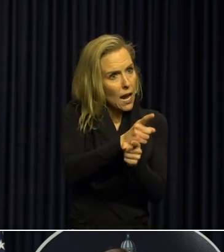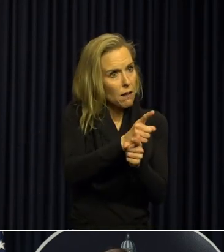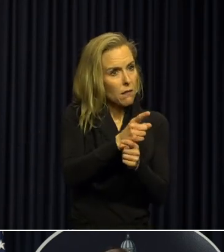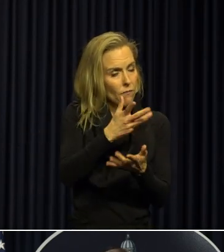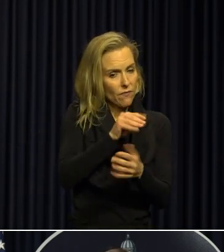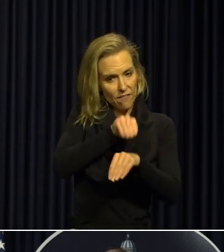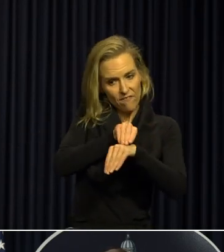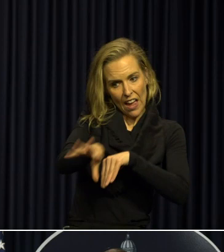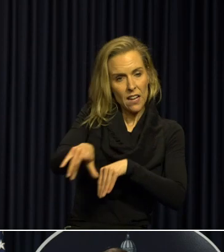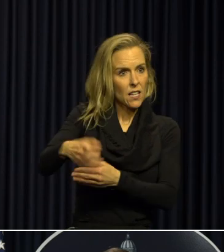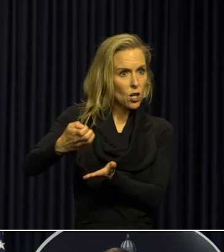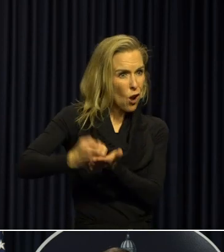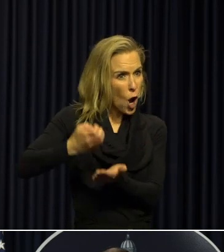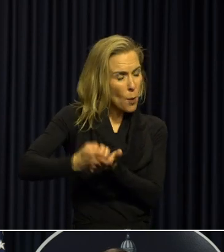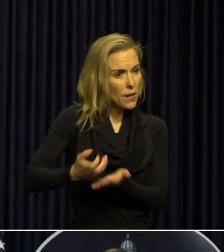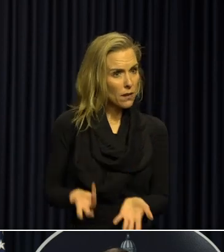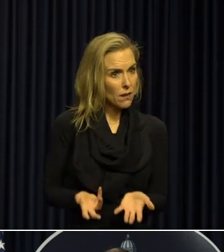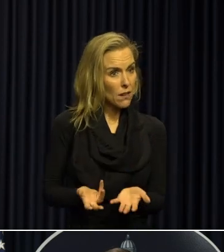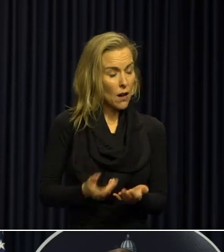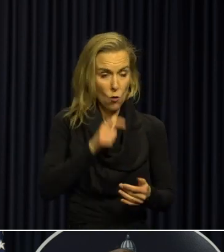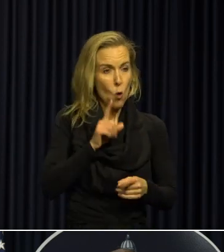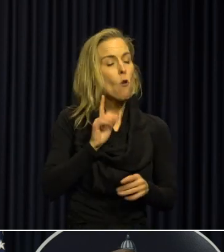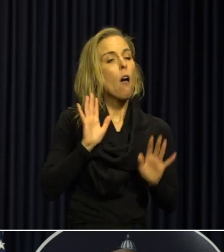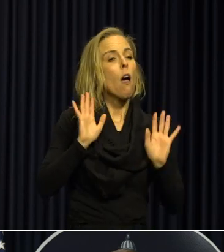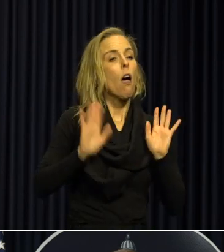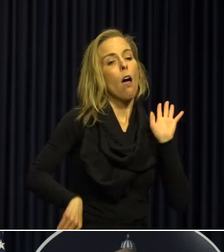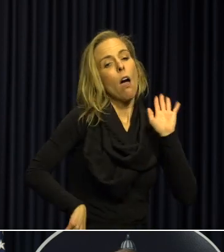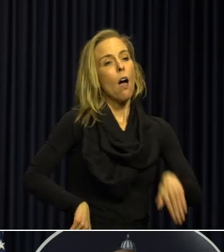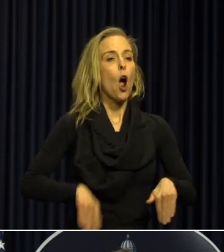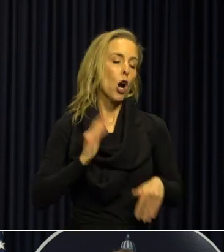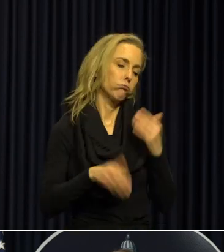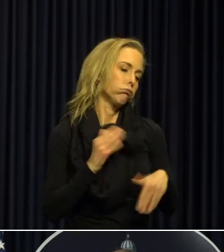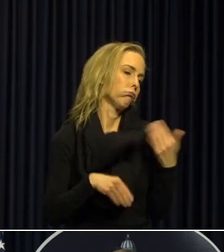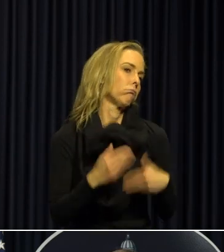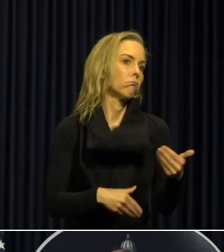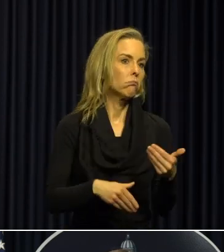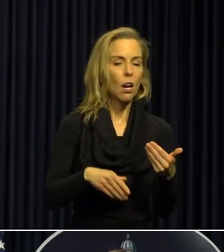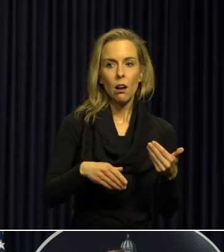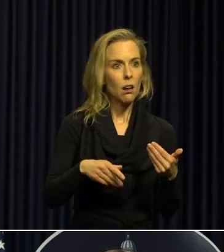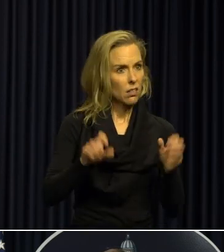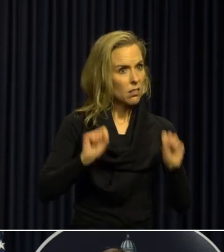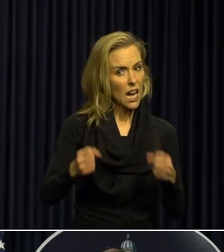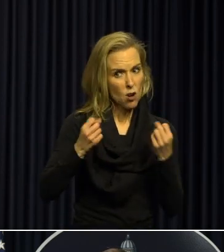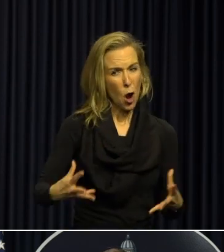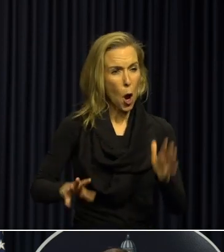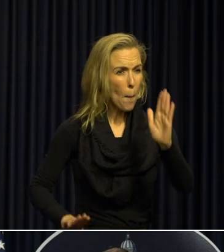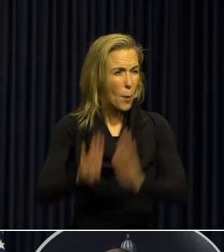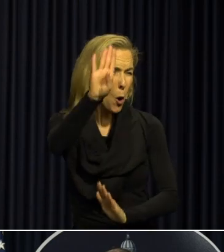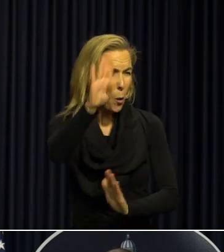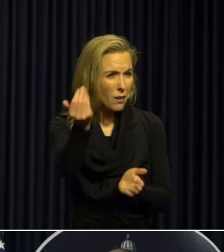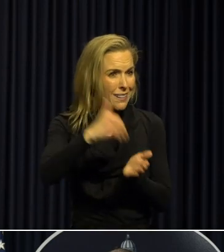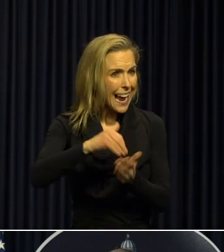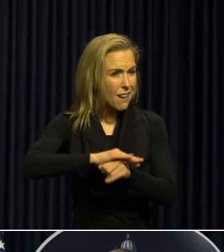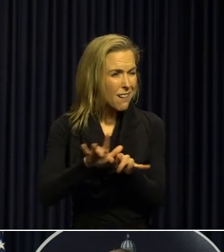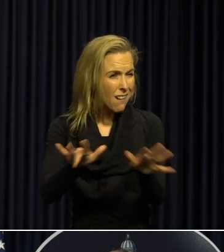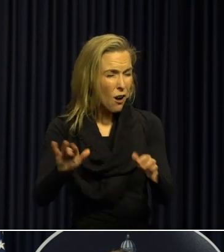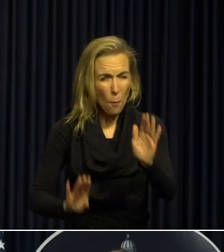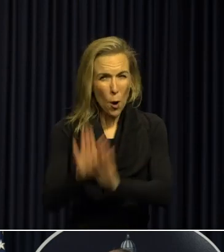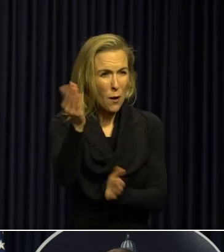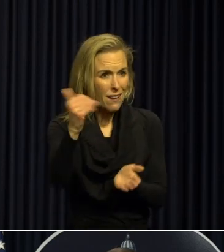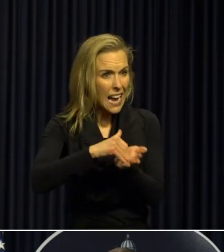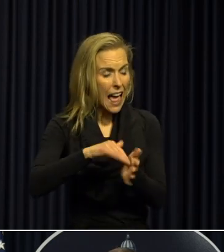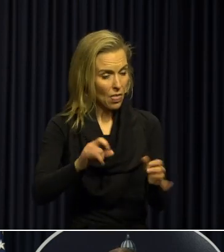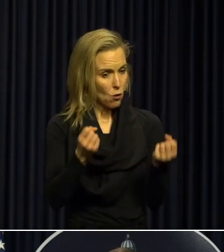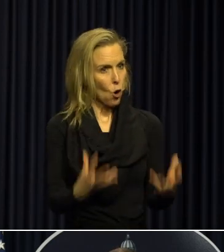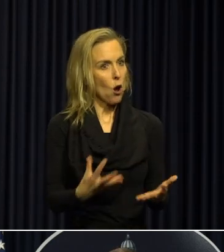itself. You know, if we don't do this right and we have a second spike, we end up with more economic damage, and all